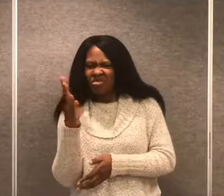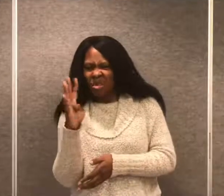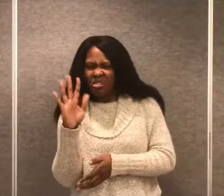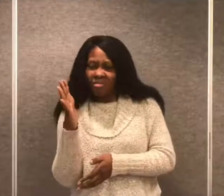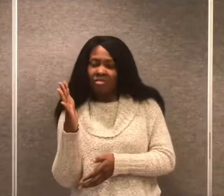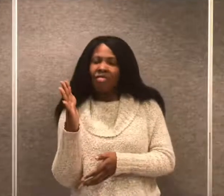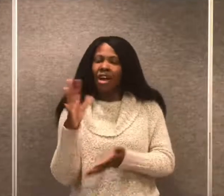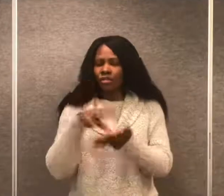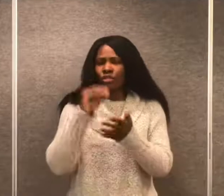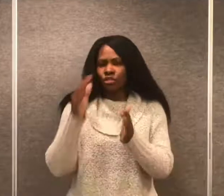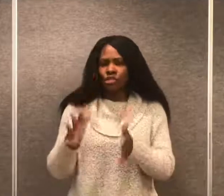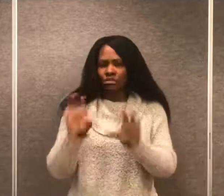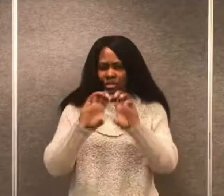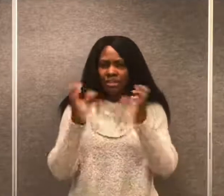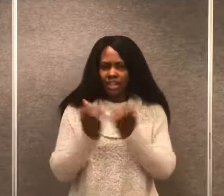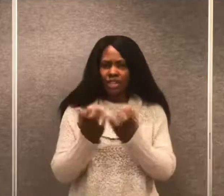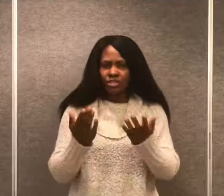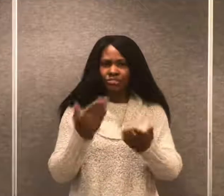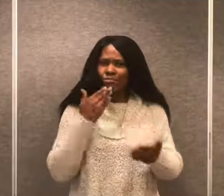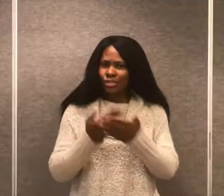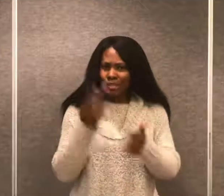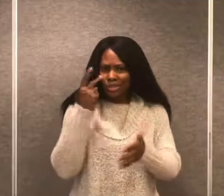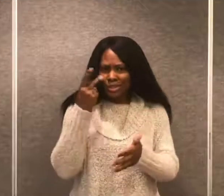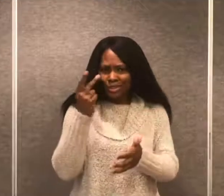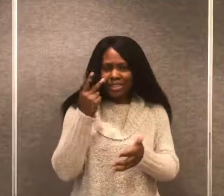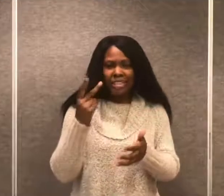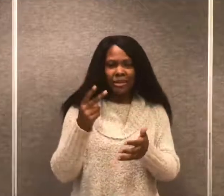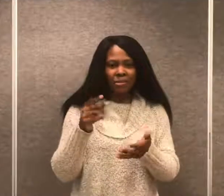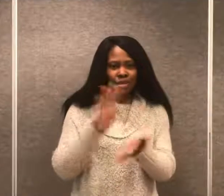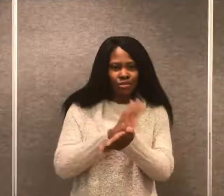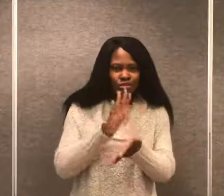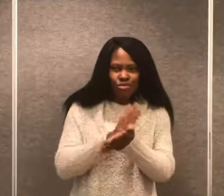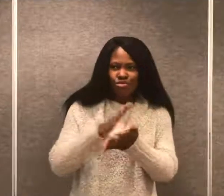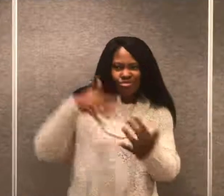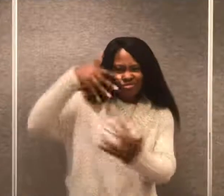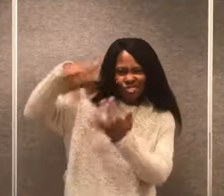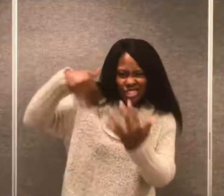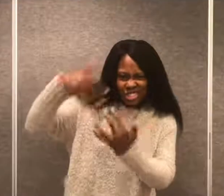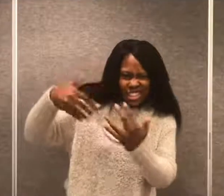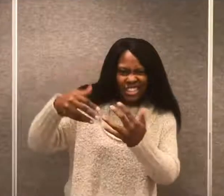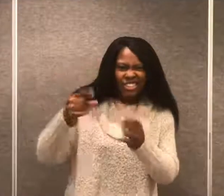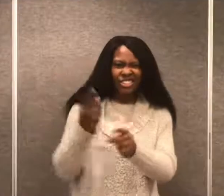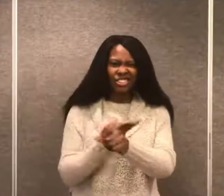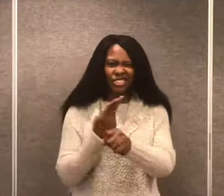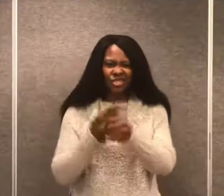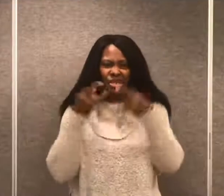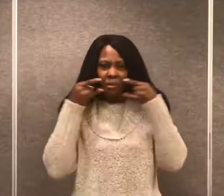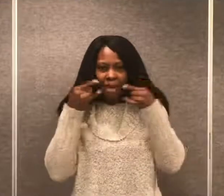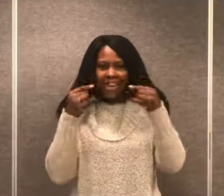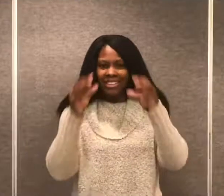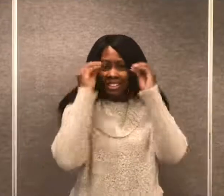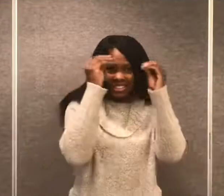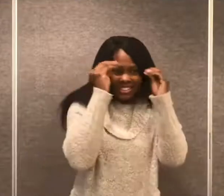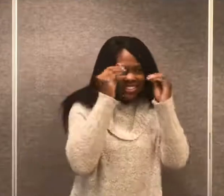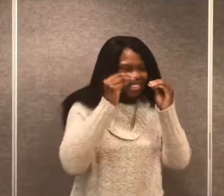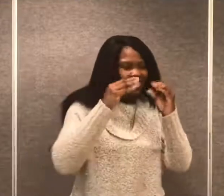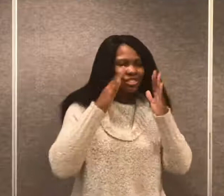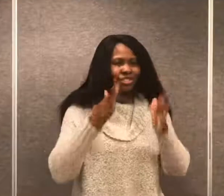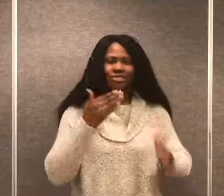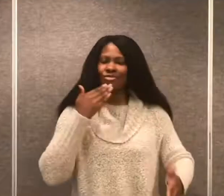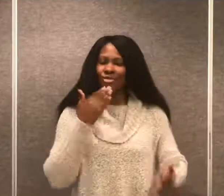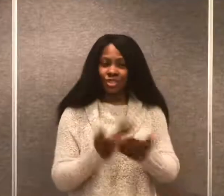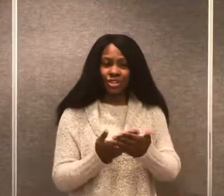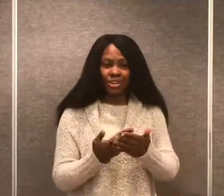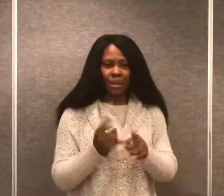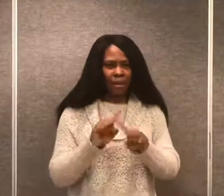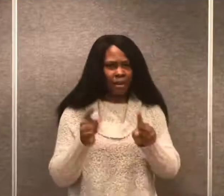vulnerable populations, seeing them in schools engaged in the learning process, wearing their masks, social distancing, and the teachers were doing well with them. But as we understand, the